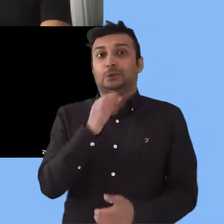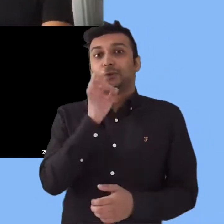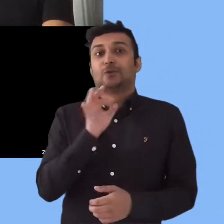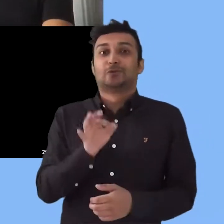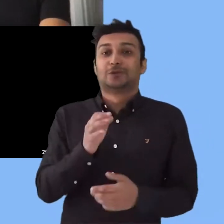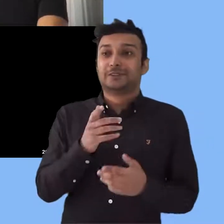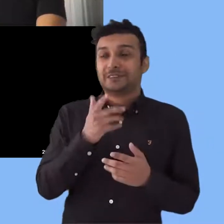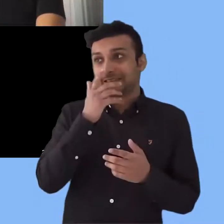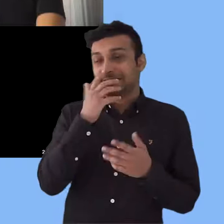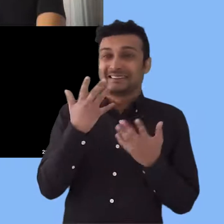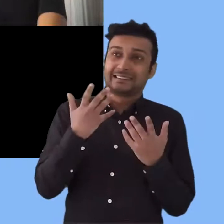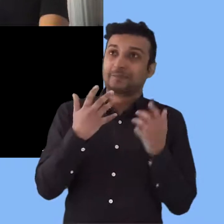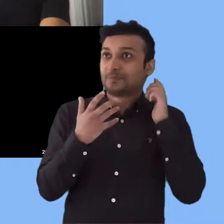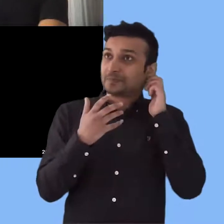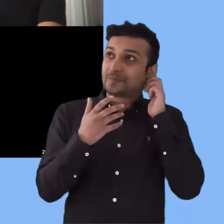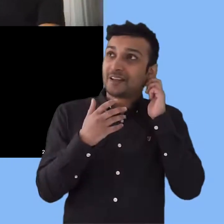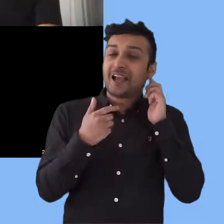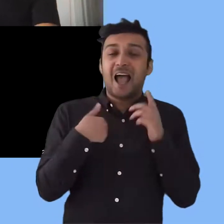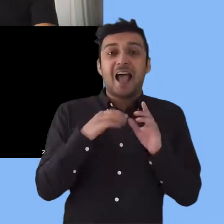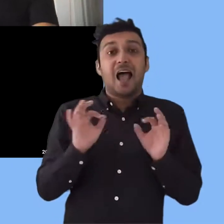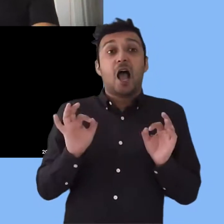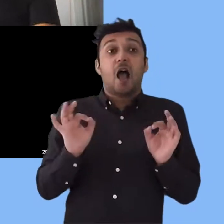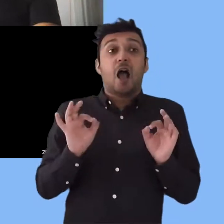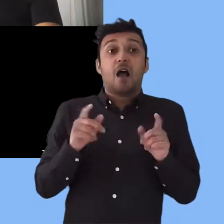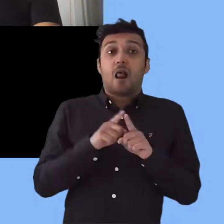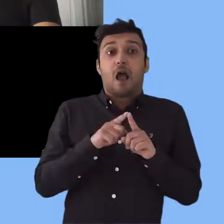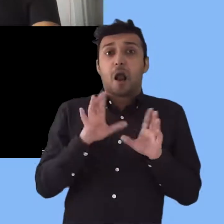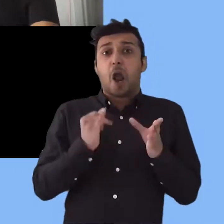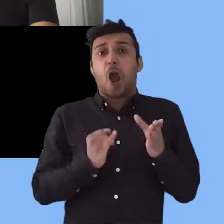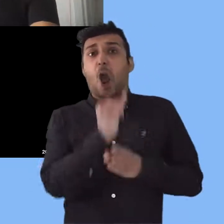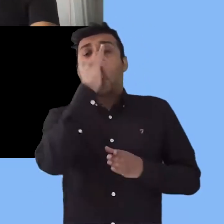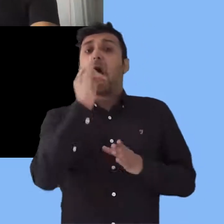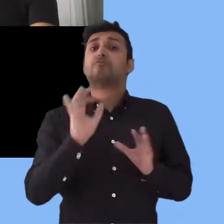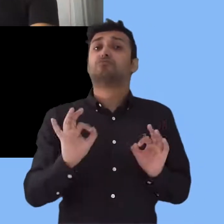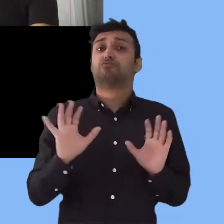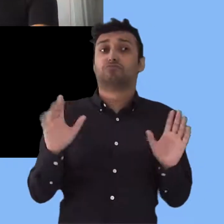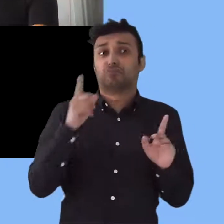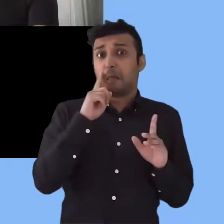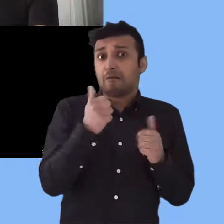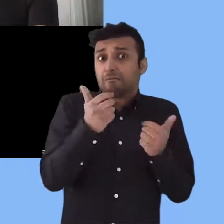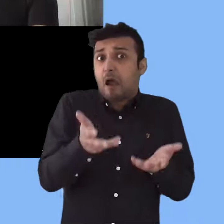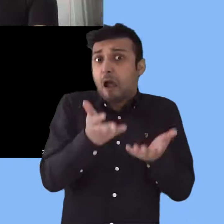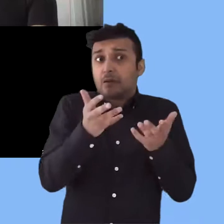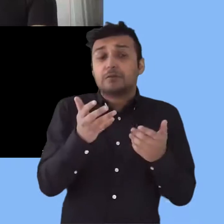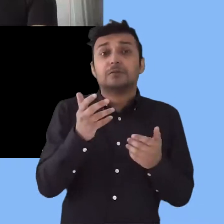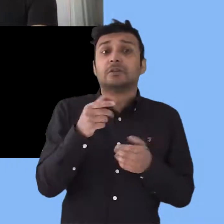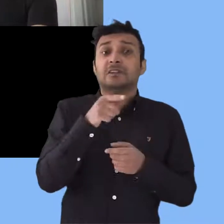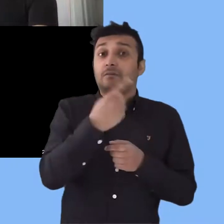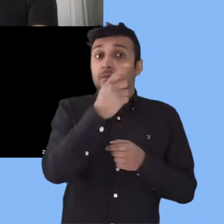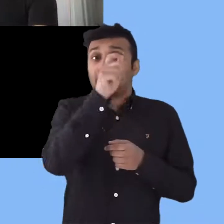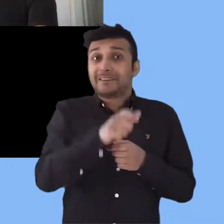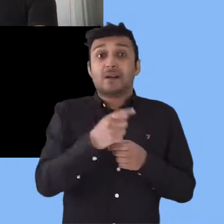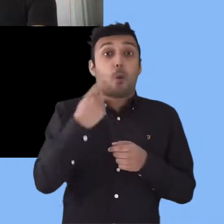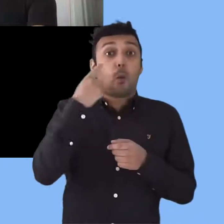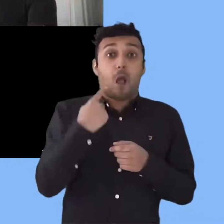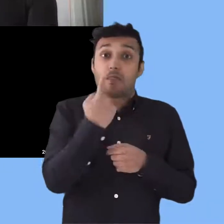I think I don't necessarily have a kind of an inbuilt issue with it, and I think it's fine. I think there are some really good